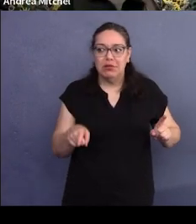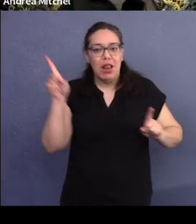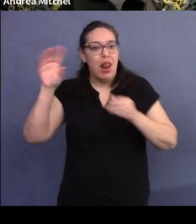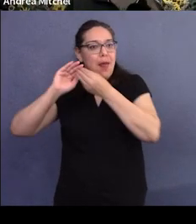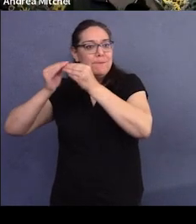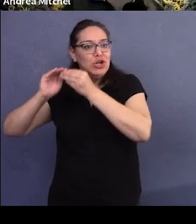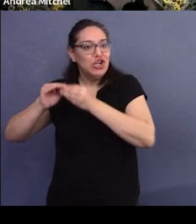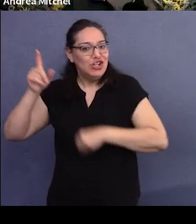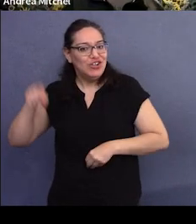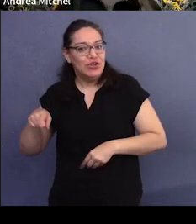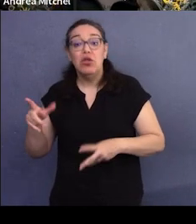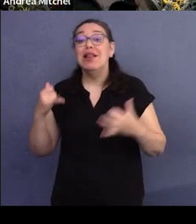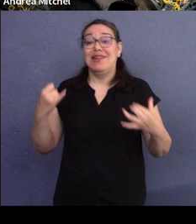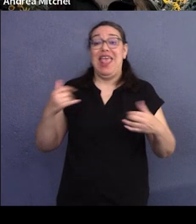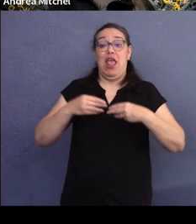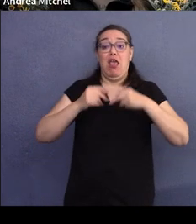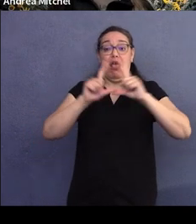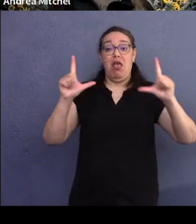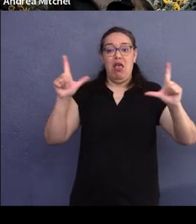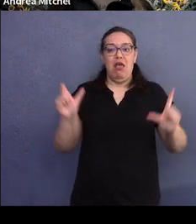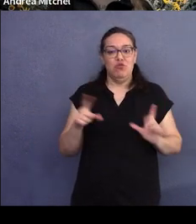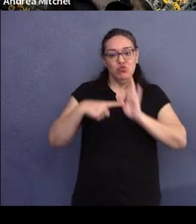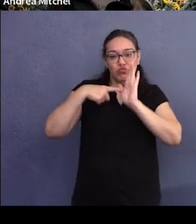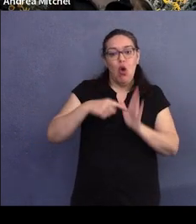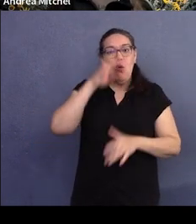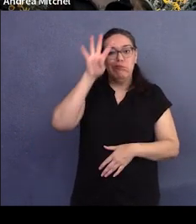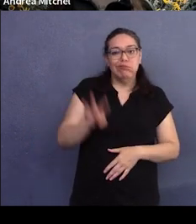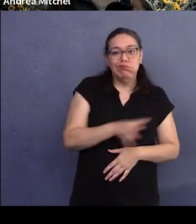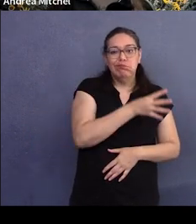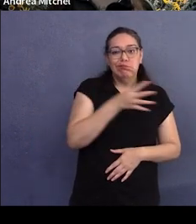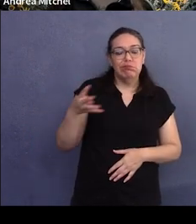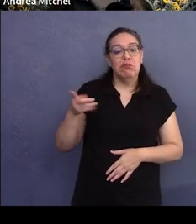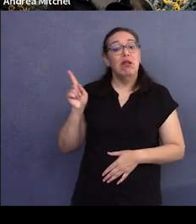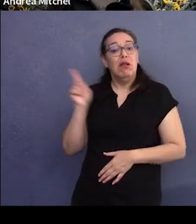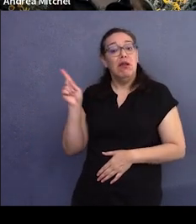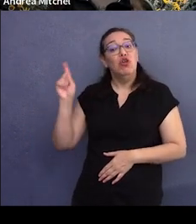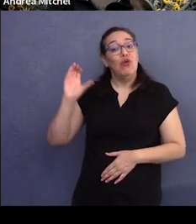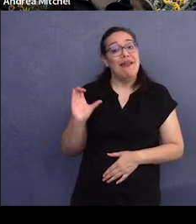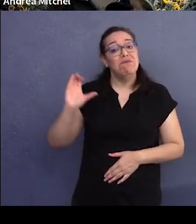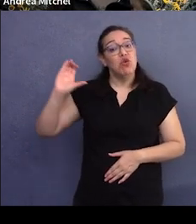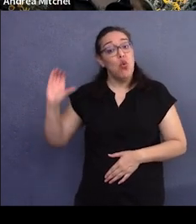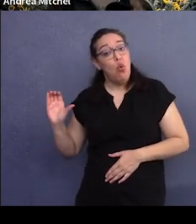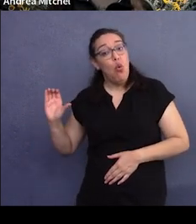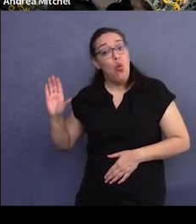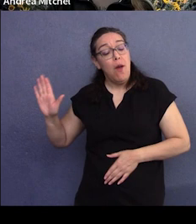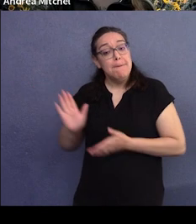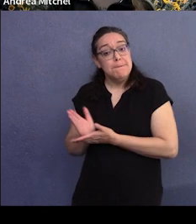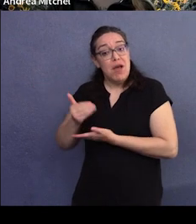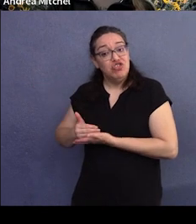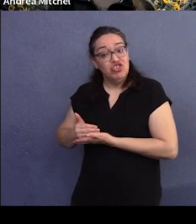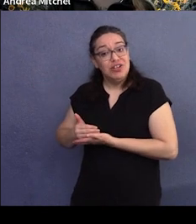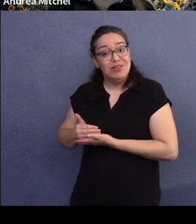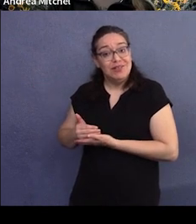So up here, you see now, this is essentially a spreadsheet that the Creative Core budget in the